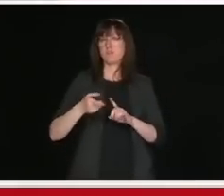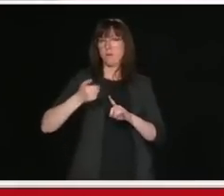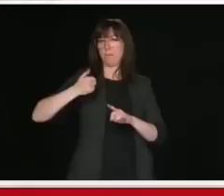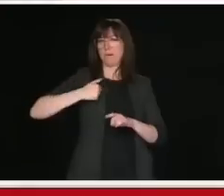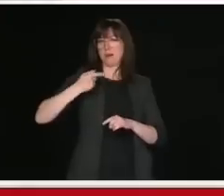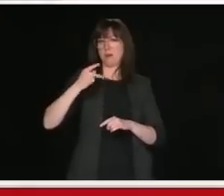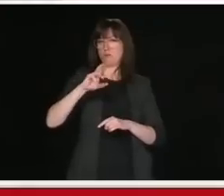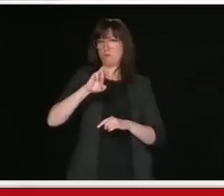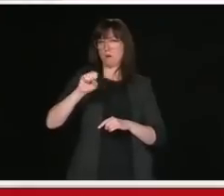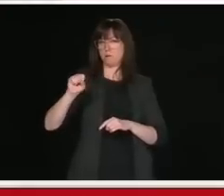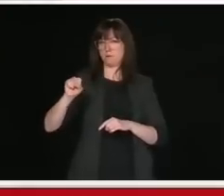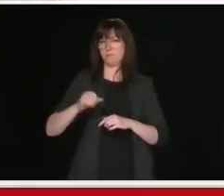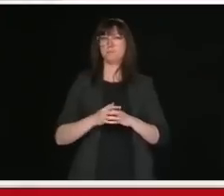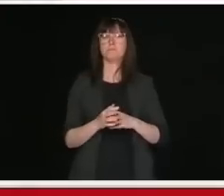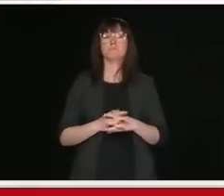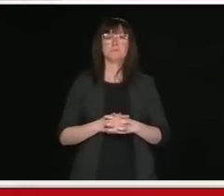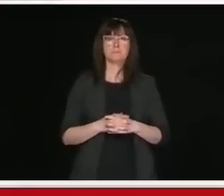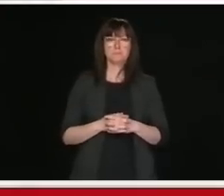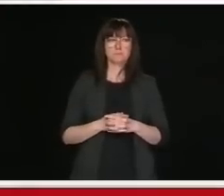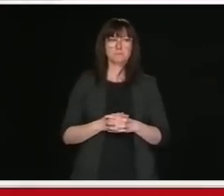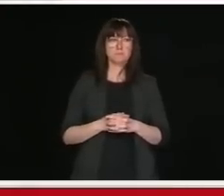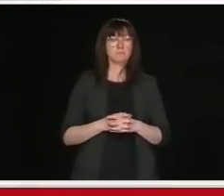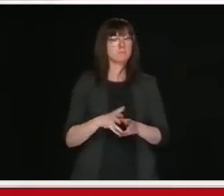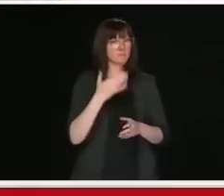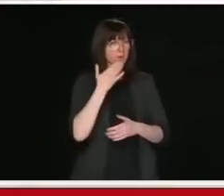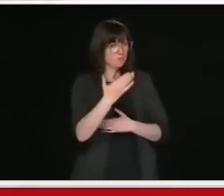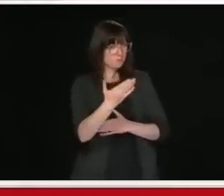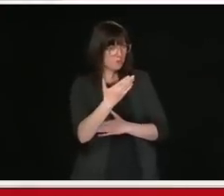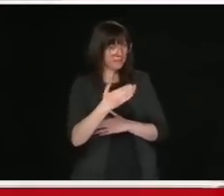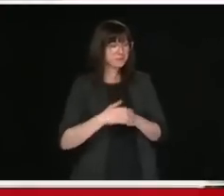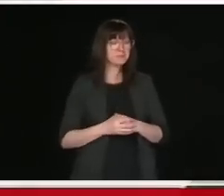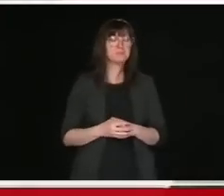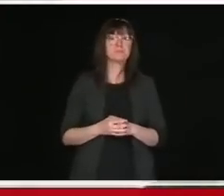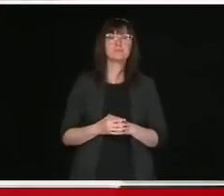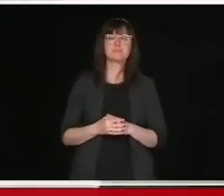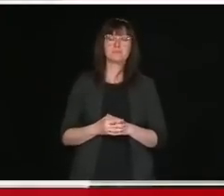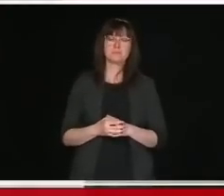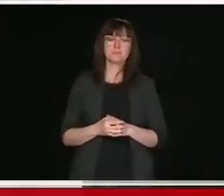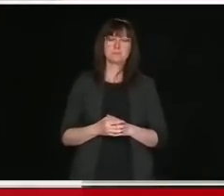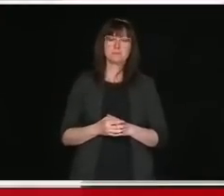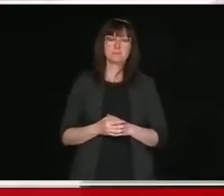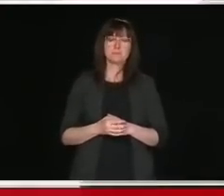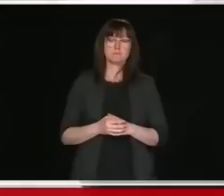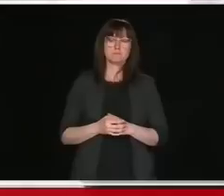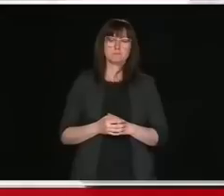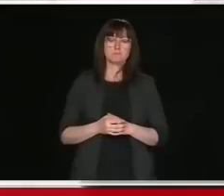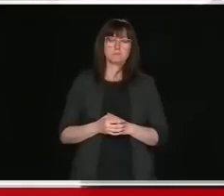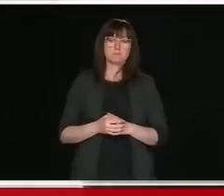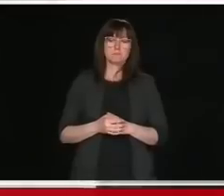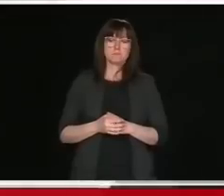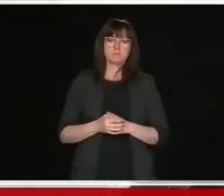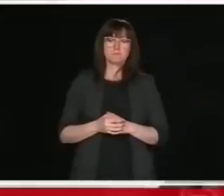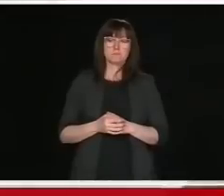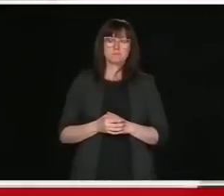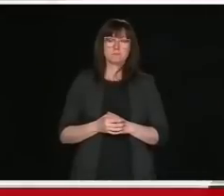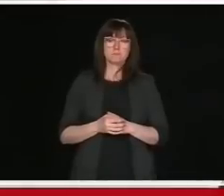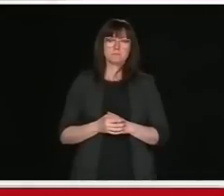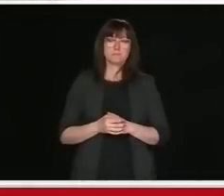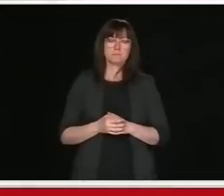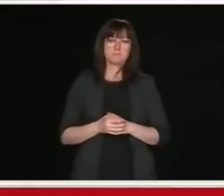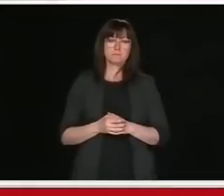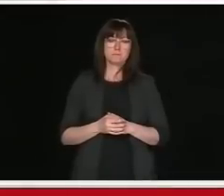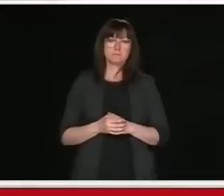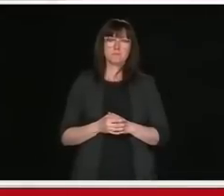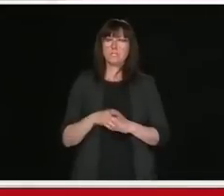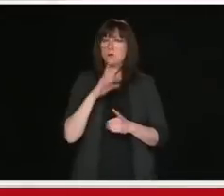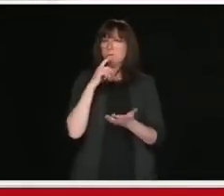Trudeau. Monsieur Trudeau, I'd like to discuss about equipment, medical equipment, and the supply chain. We